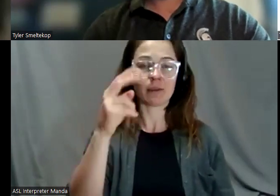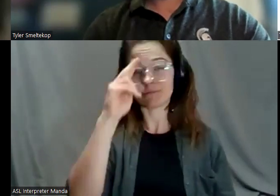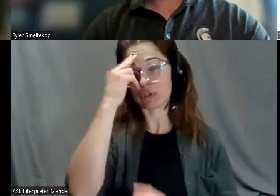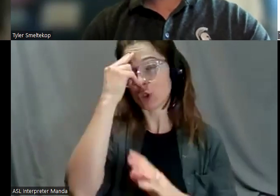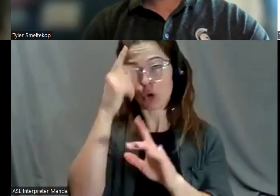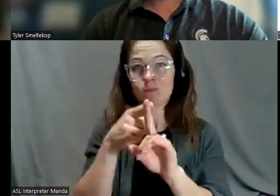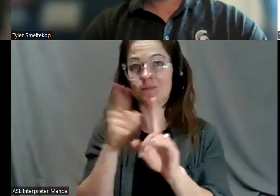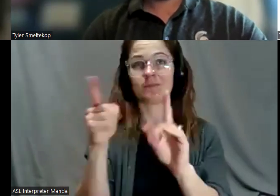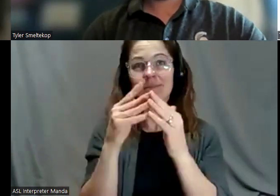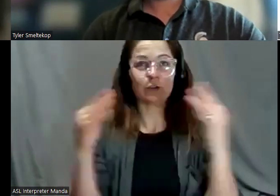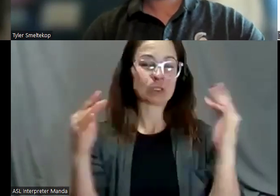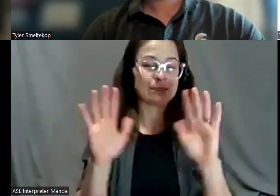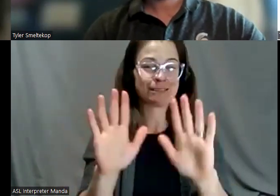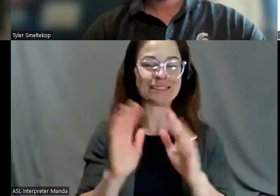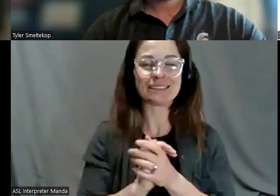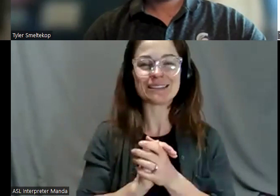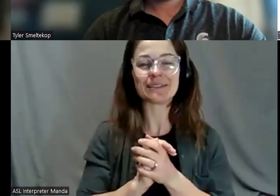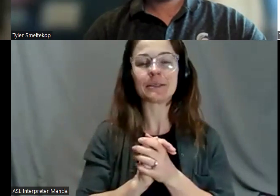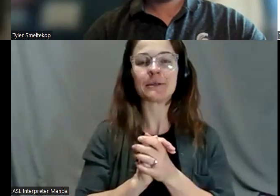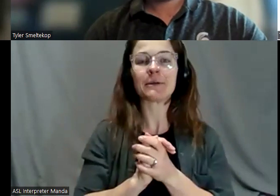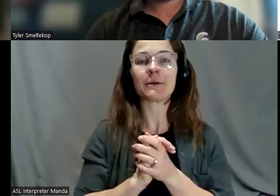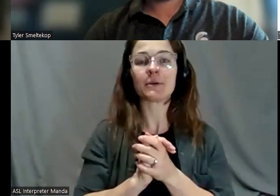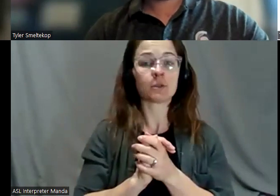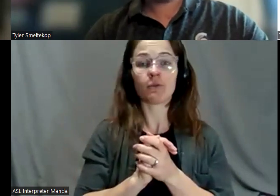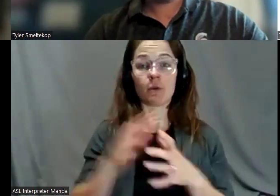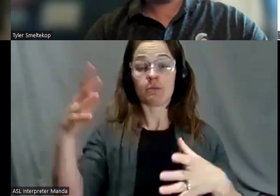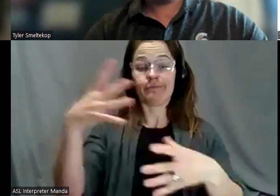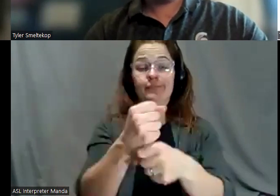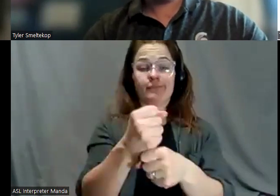neurodiversity. So I would say, yeah. So for those reasons, I think